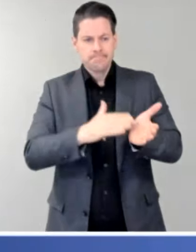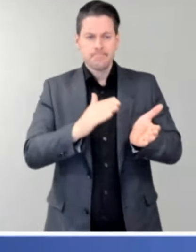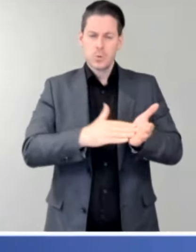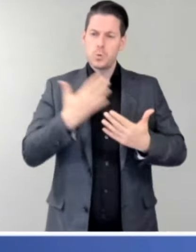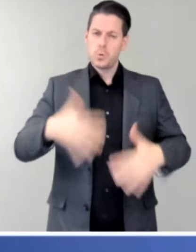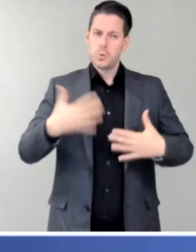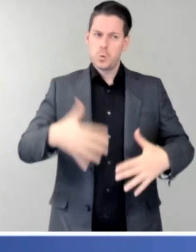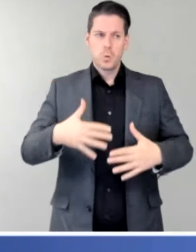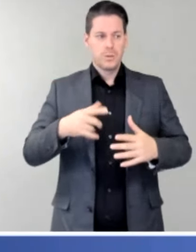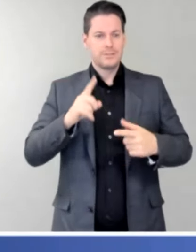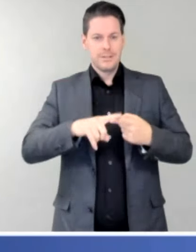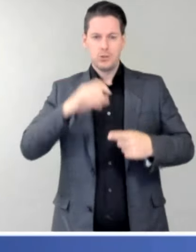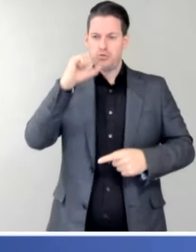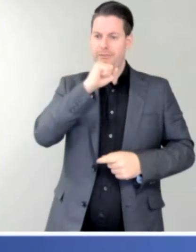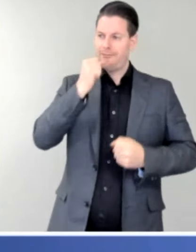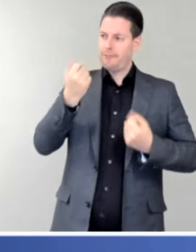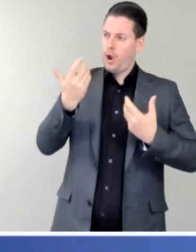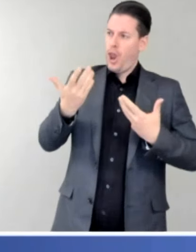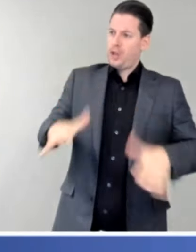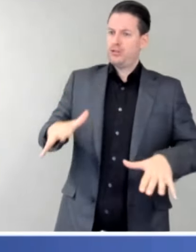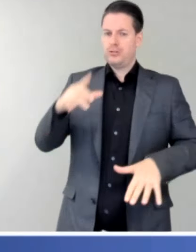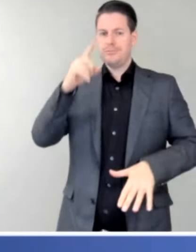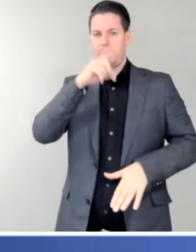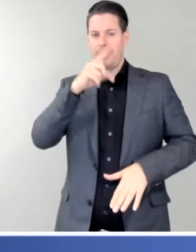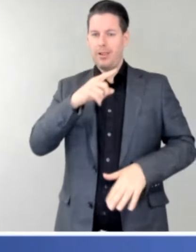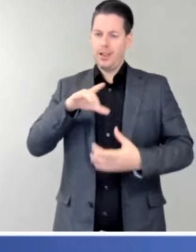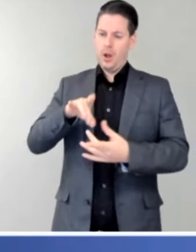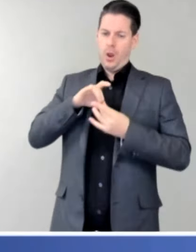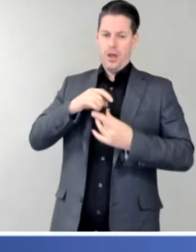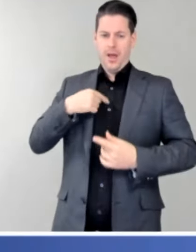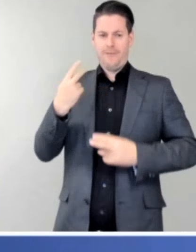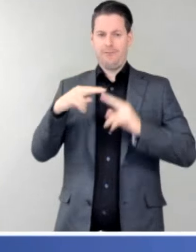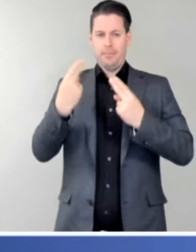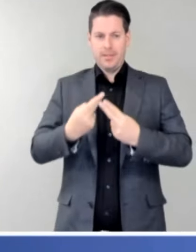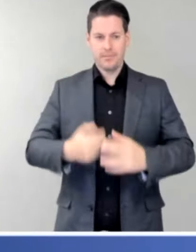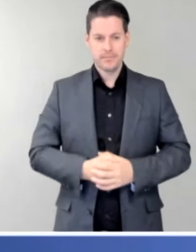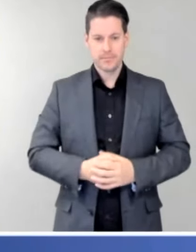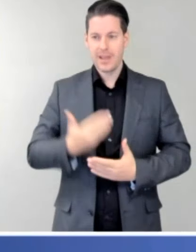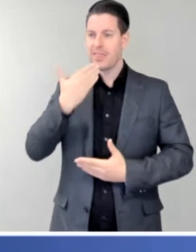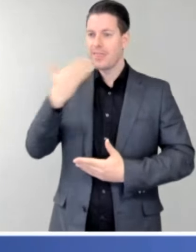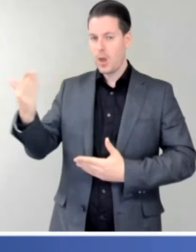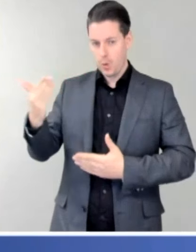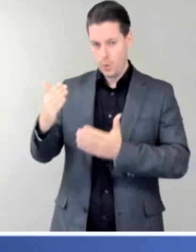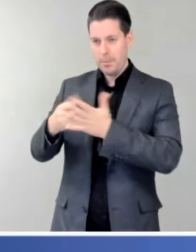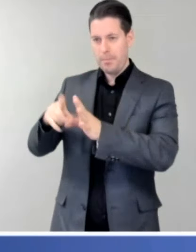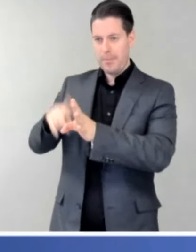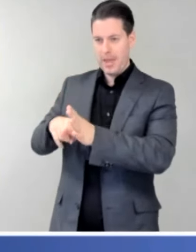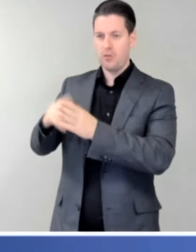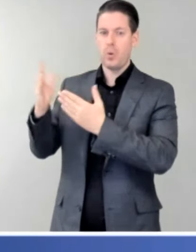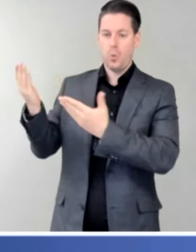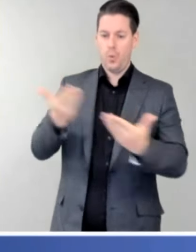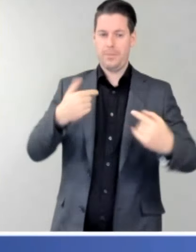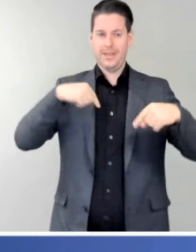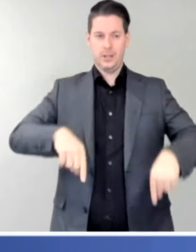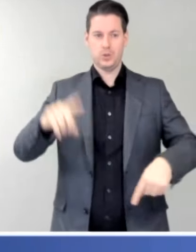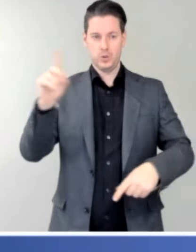every person who died that day. Thank you, Mary, for welcoming us today. Your candour and insight